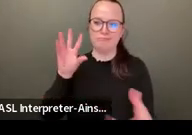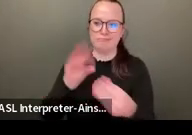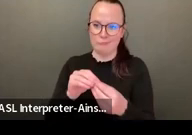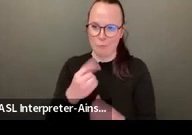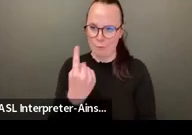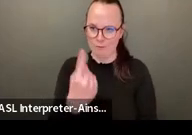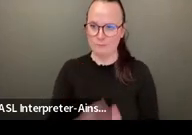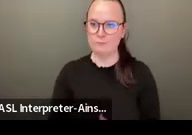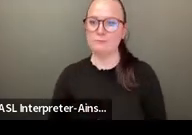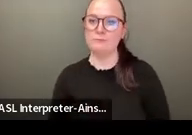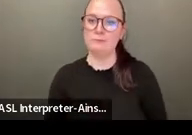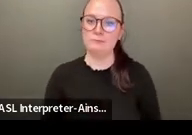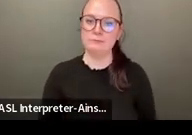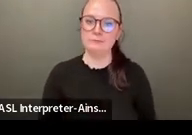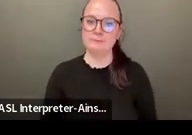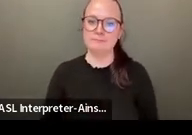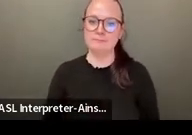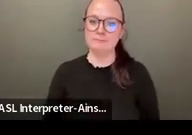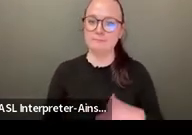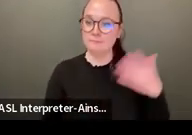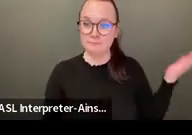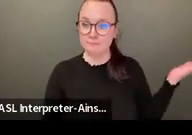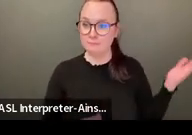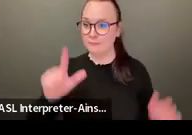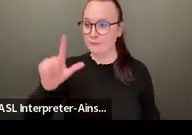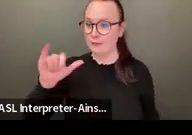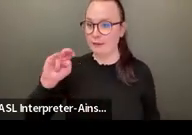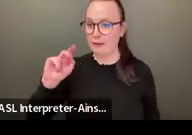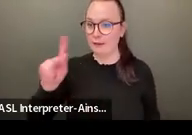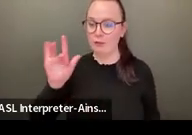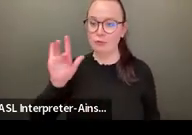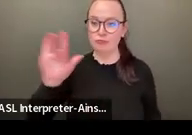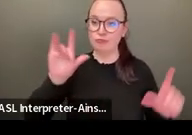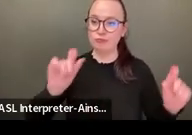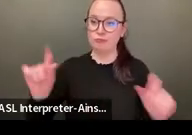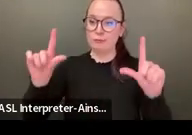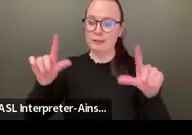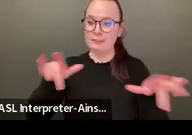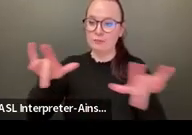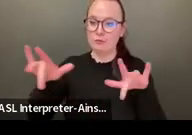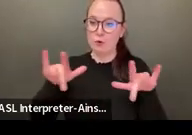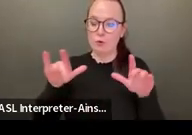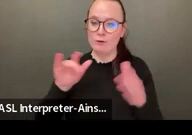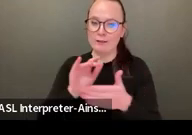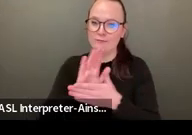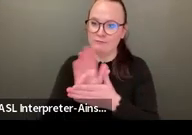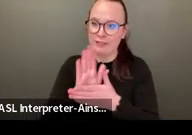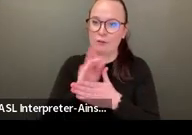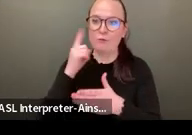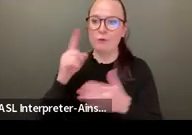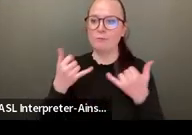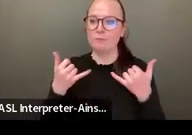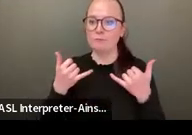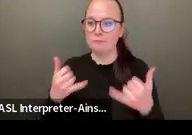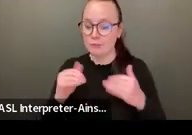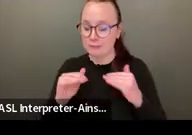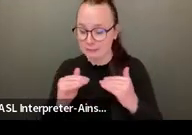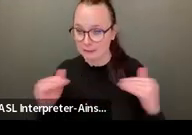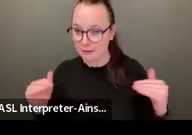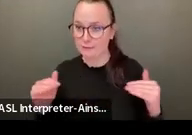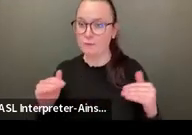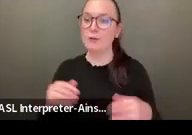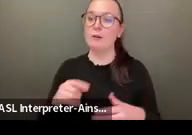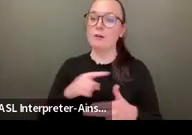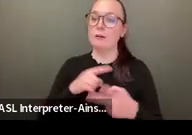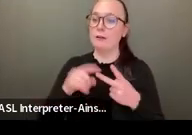And these are links to recordings of present level and outcomes.